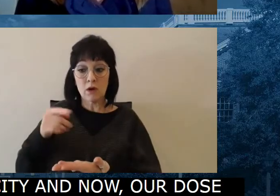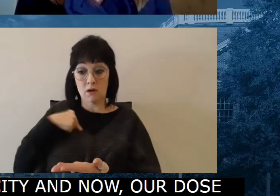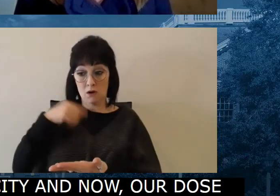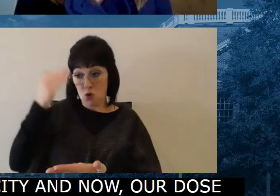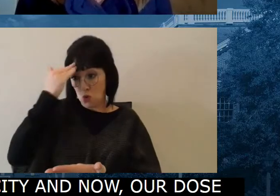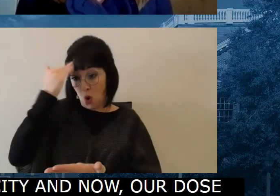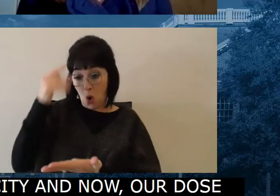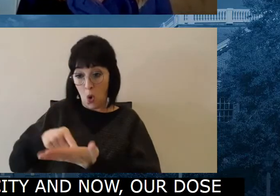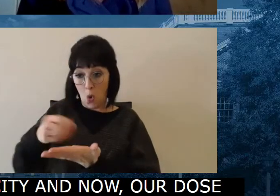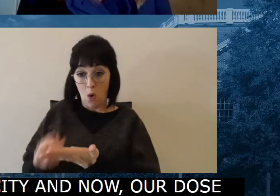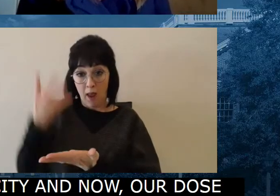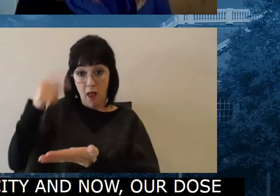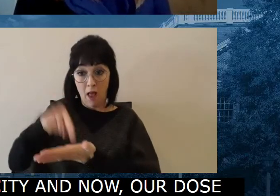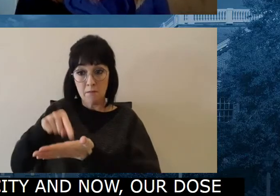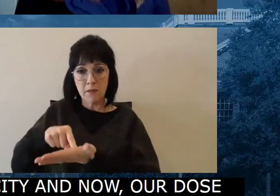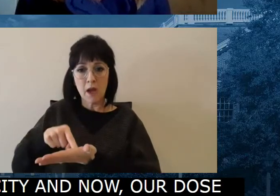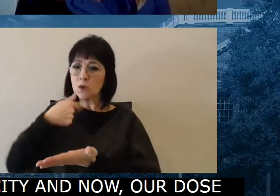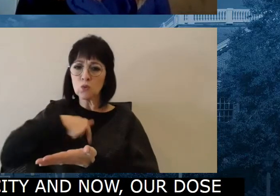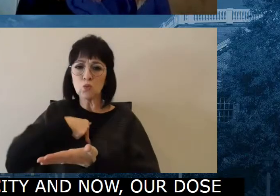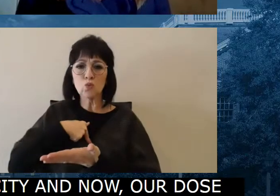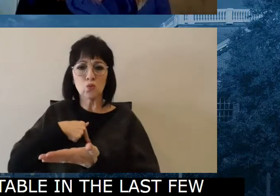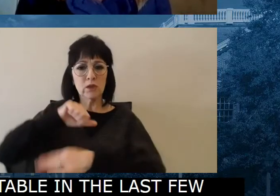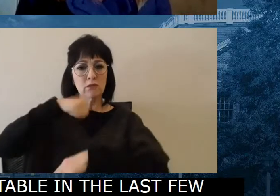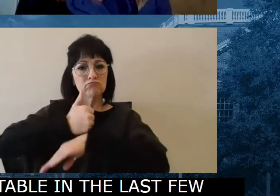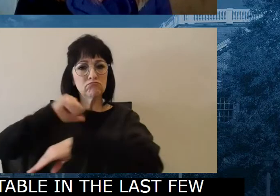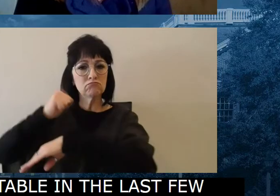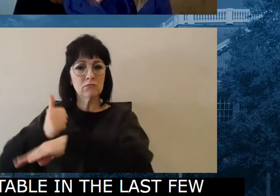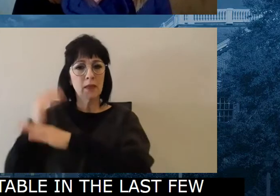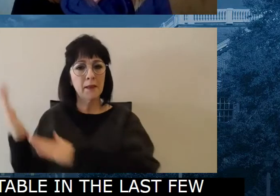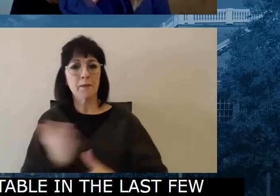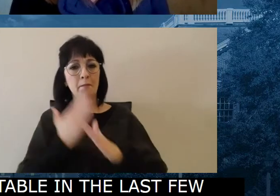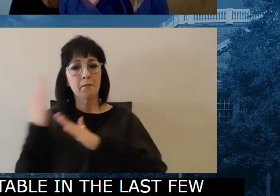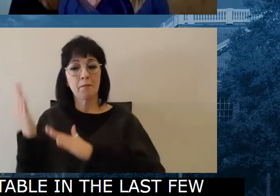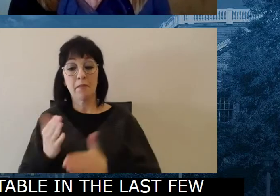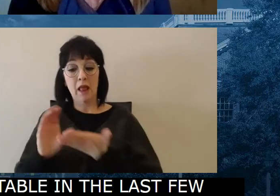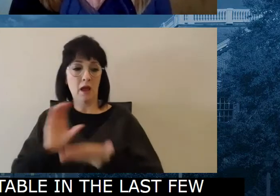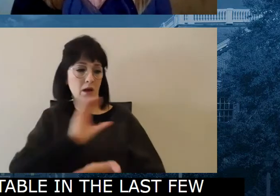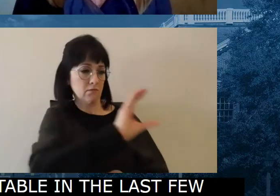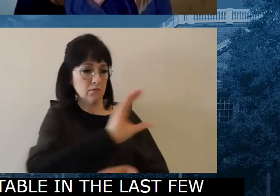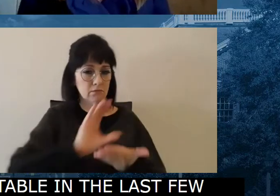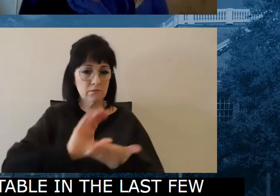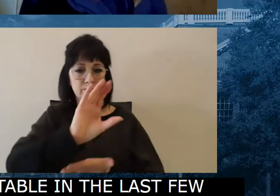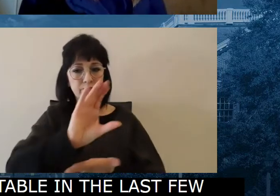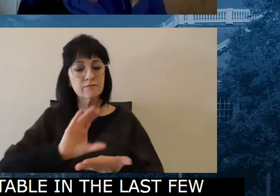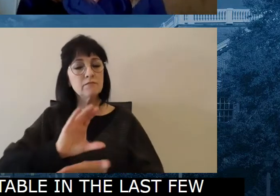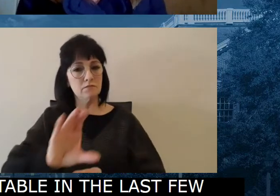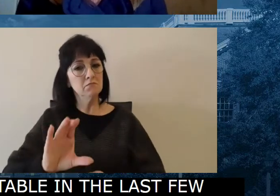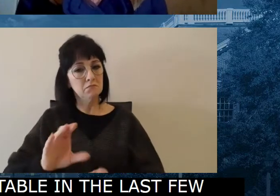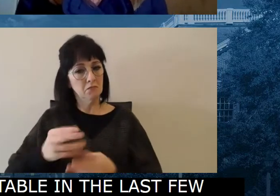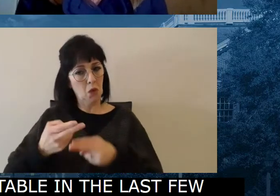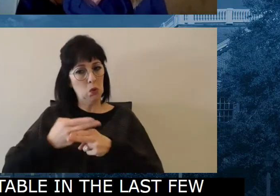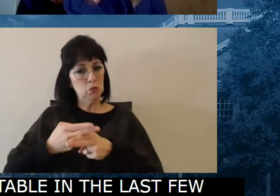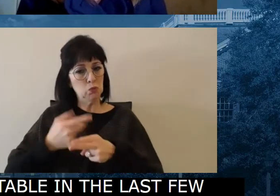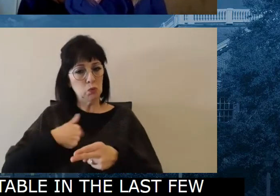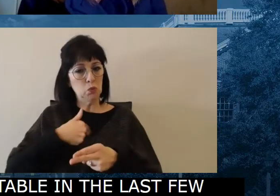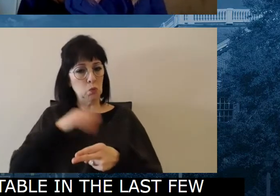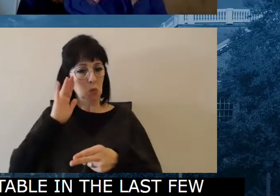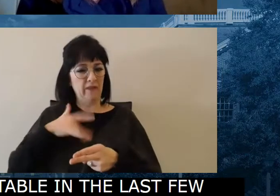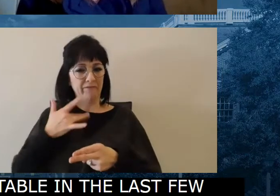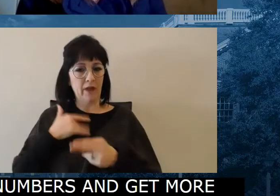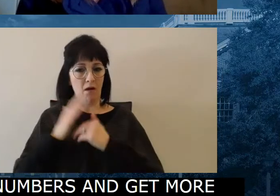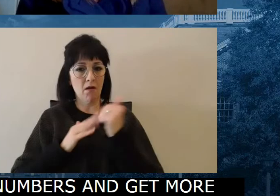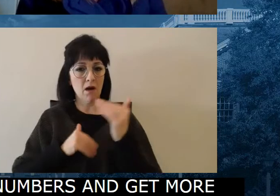and get more specificity around when we can move into 1C comfortably. And to that point, if I